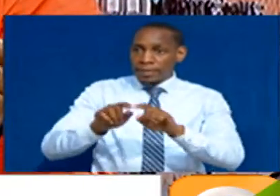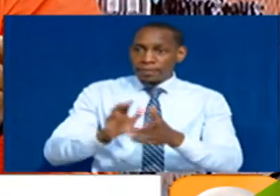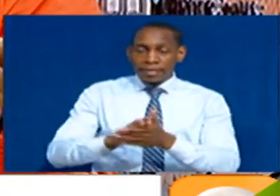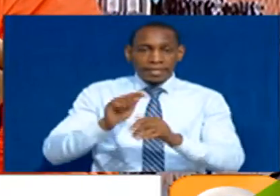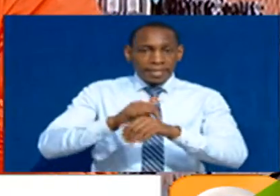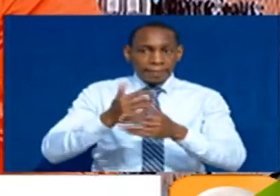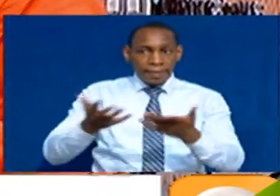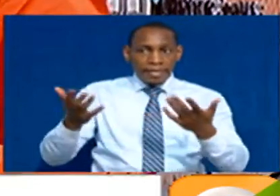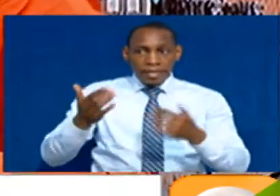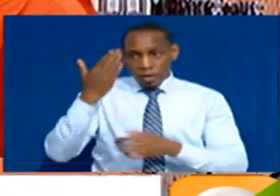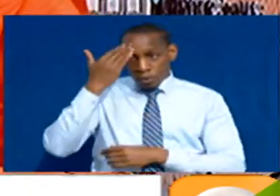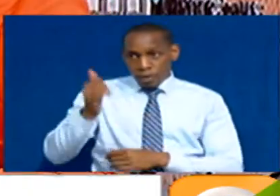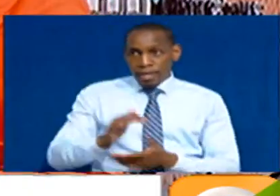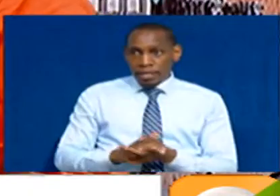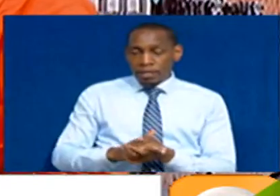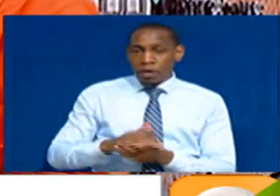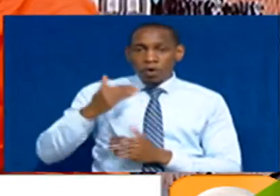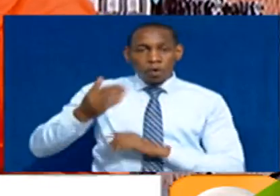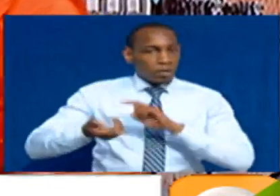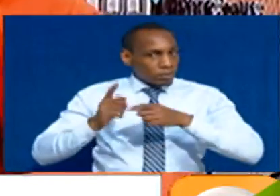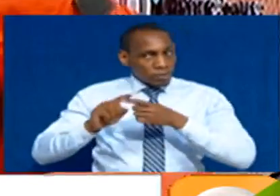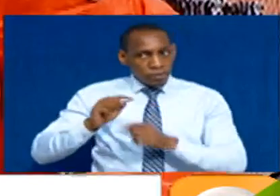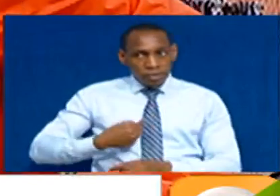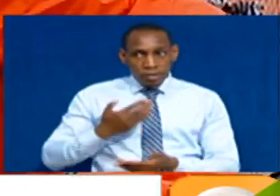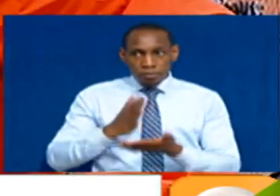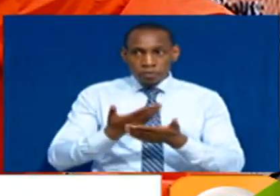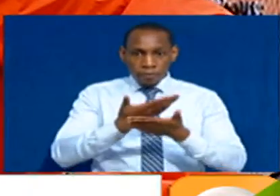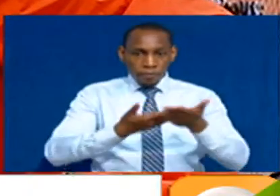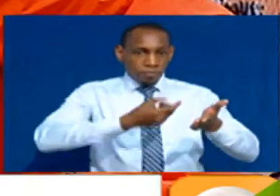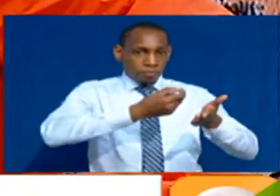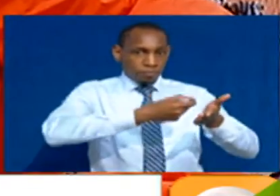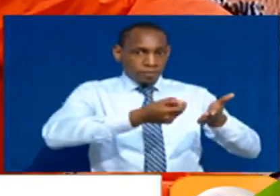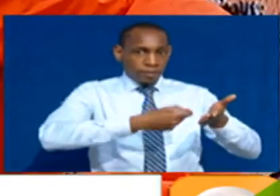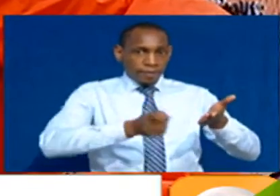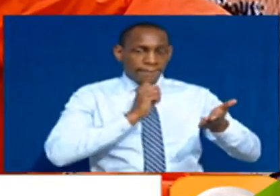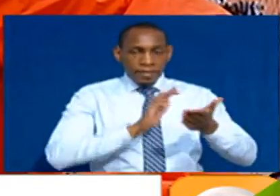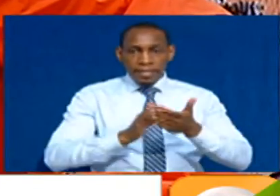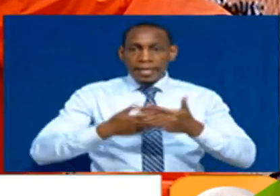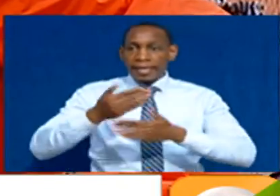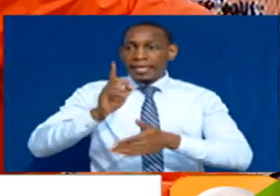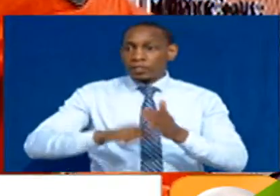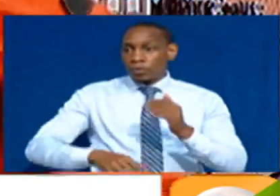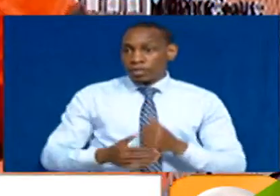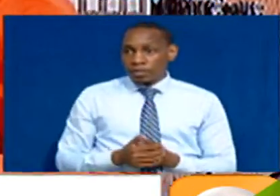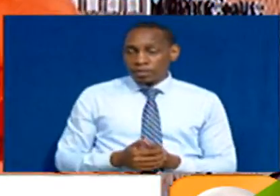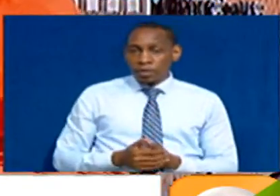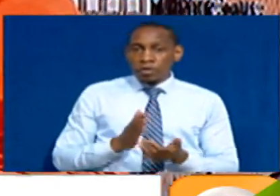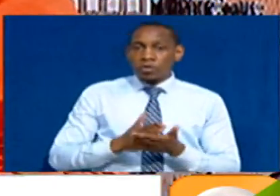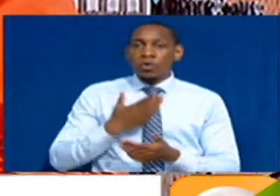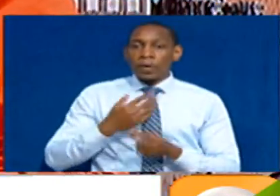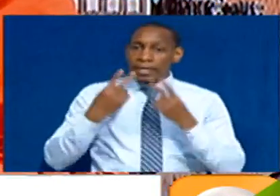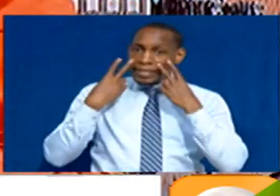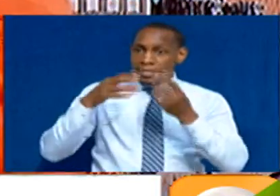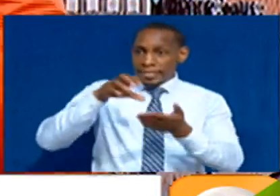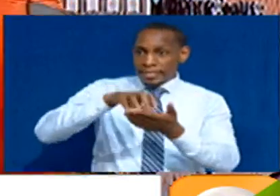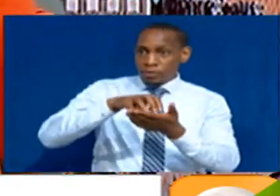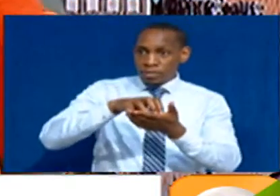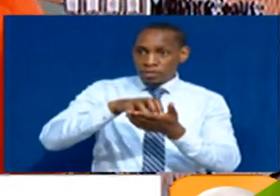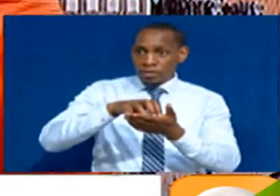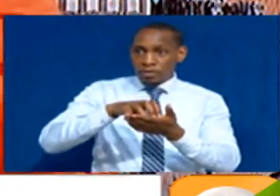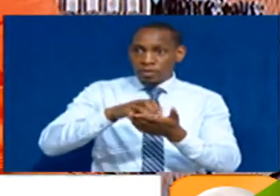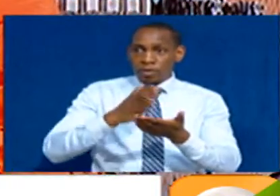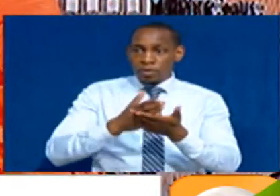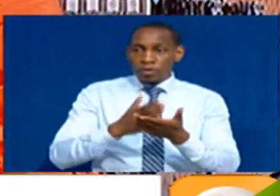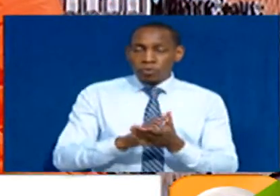any given time. Because I always ask myself, yes, I filled the forms. What next? You know, I would like to see a situation where